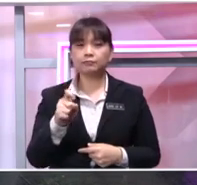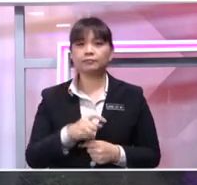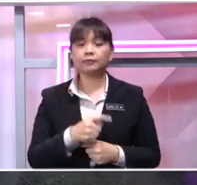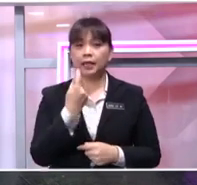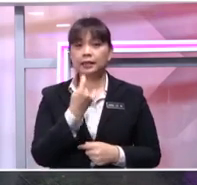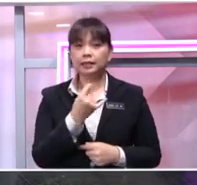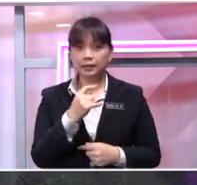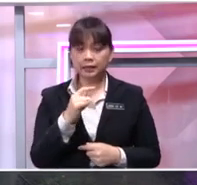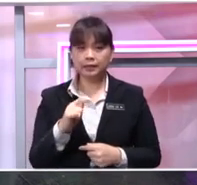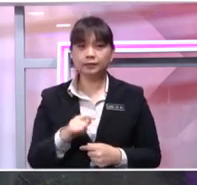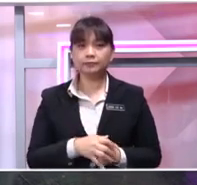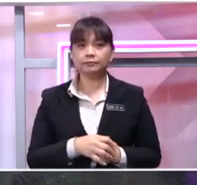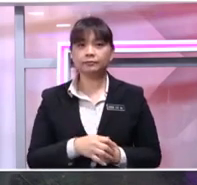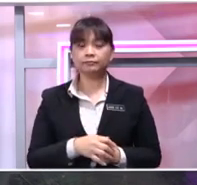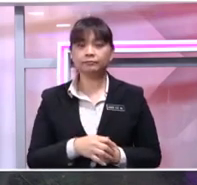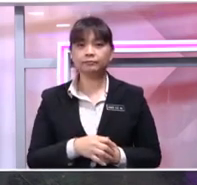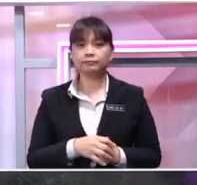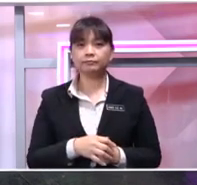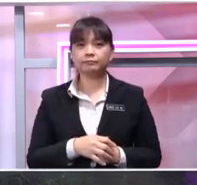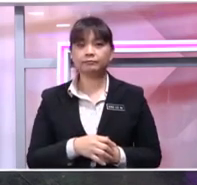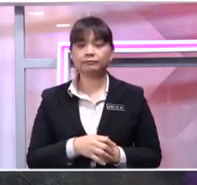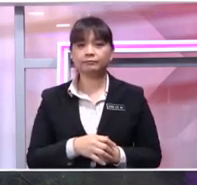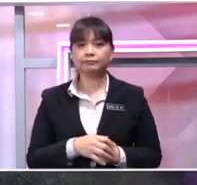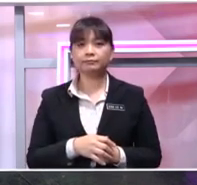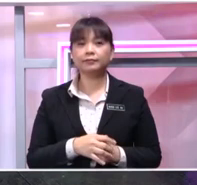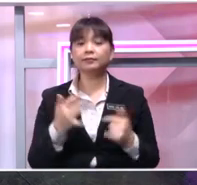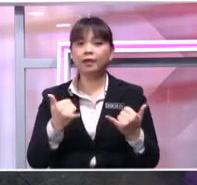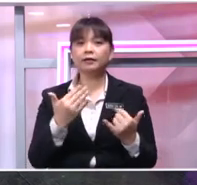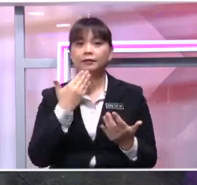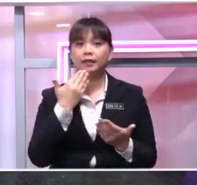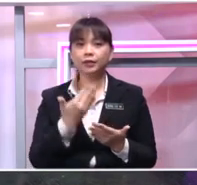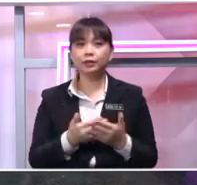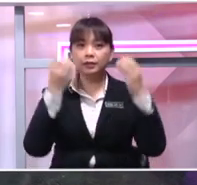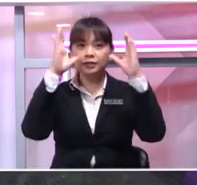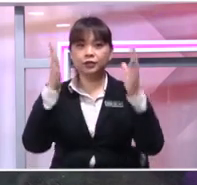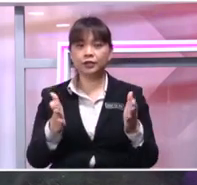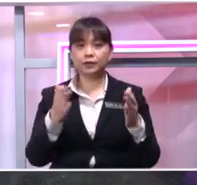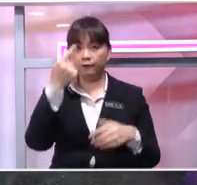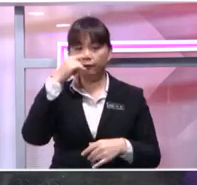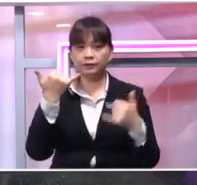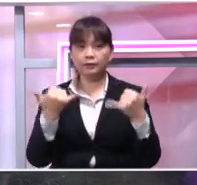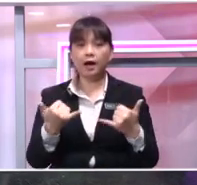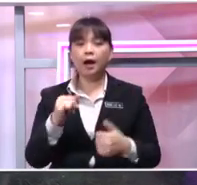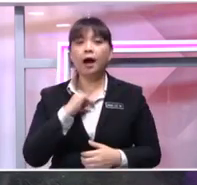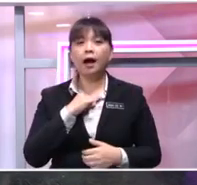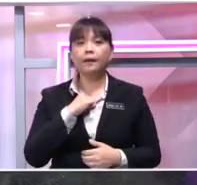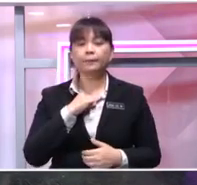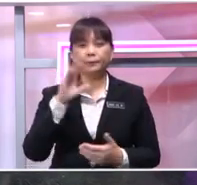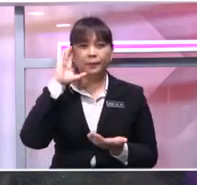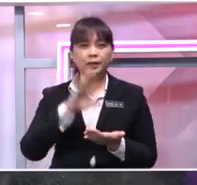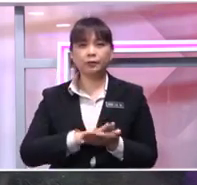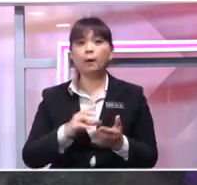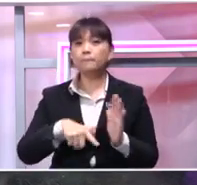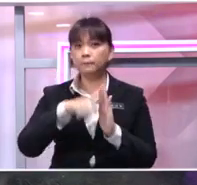and answer the question, yeah? Yeah. All right, Segu. All right, teacher, thank you so much for this segment. And I believe there will be more activities after this.